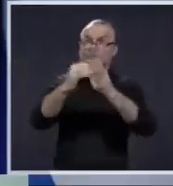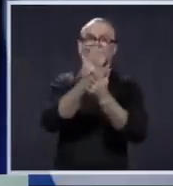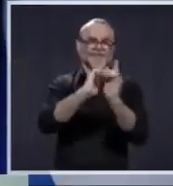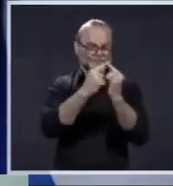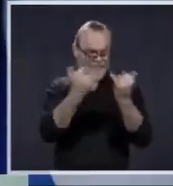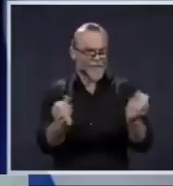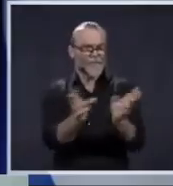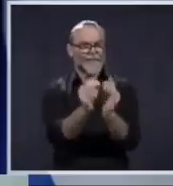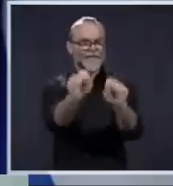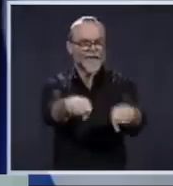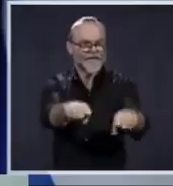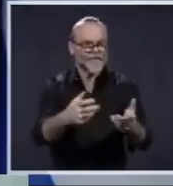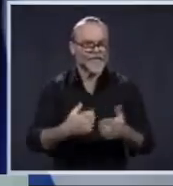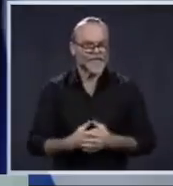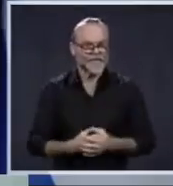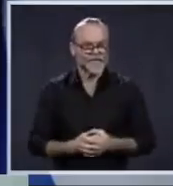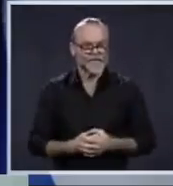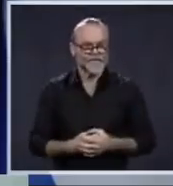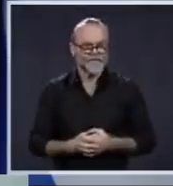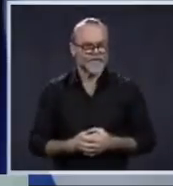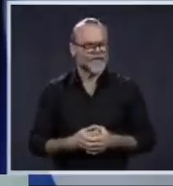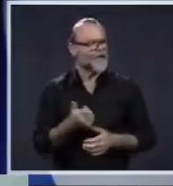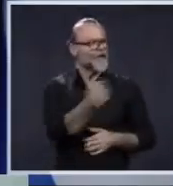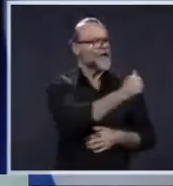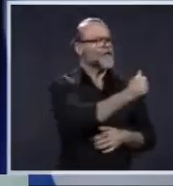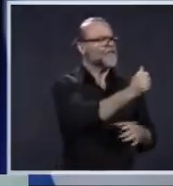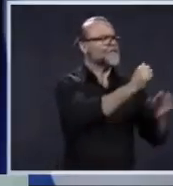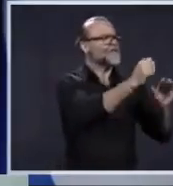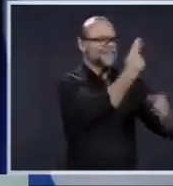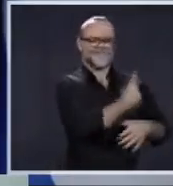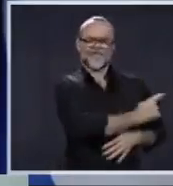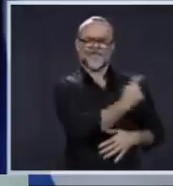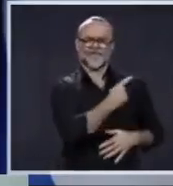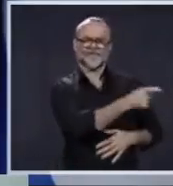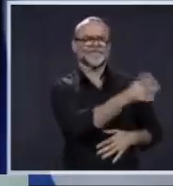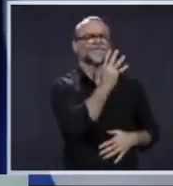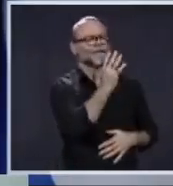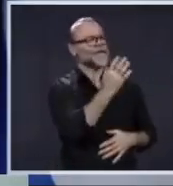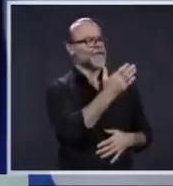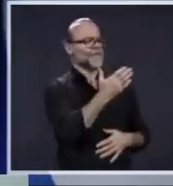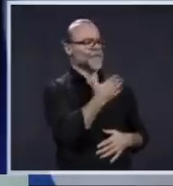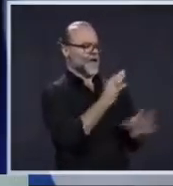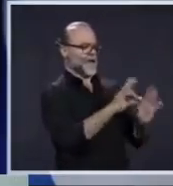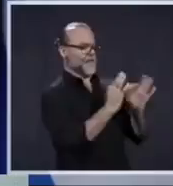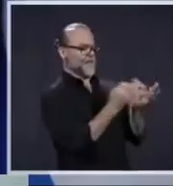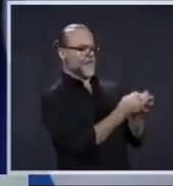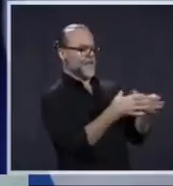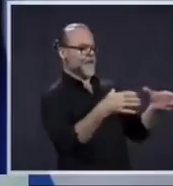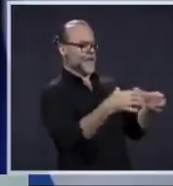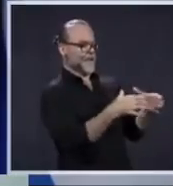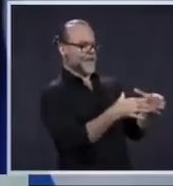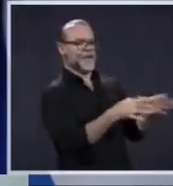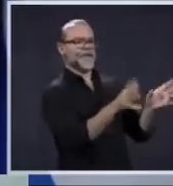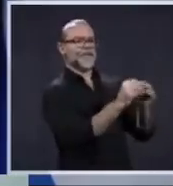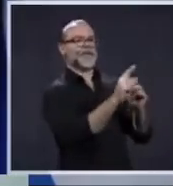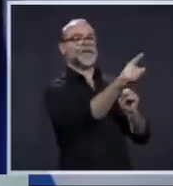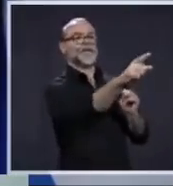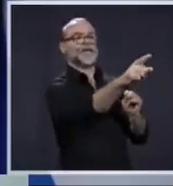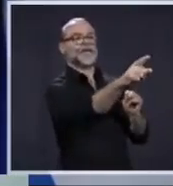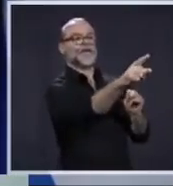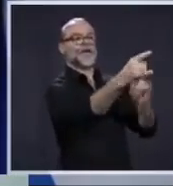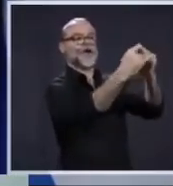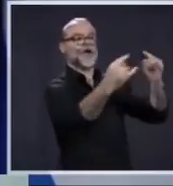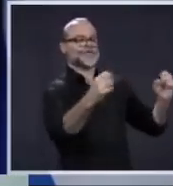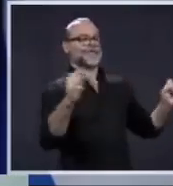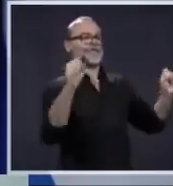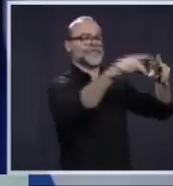from pairing but at being only 5 or 6 or 7 persons, okay? And so we will try to make those what it's